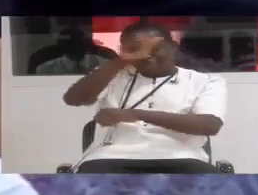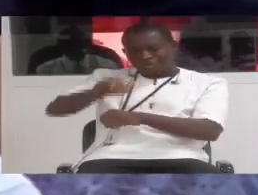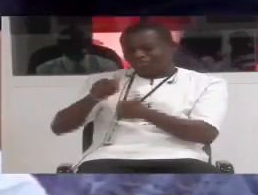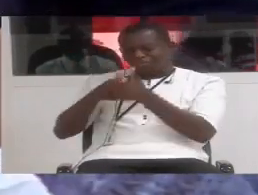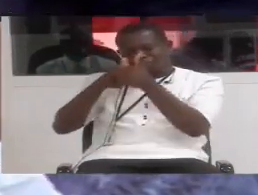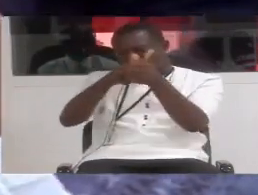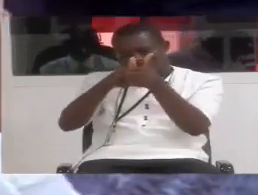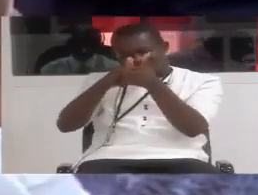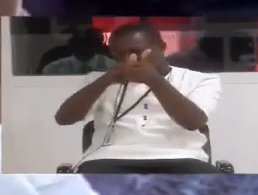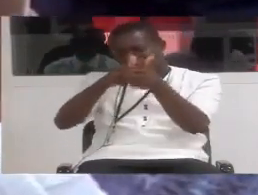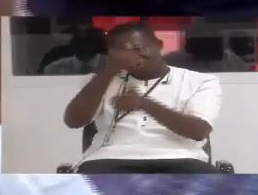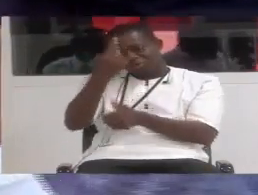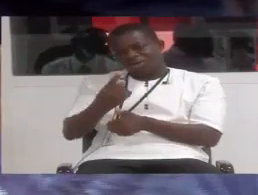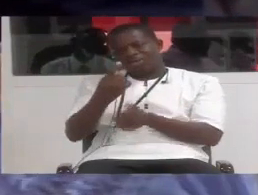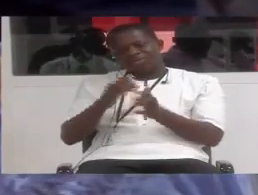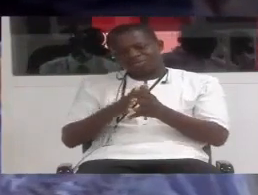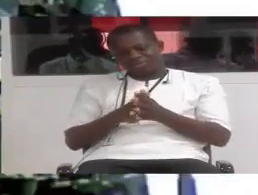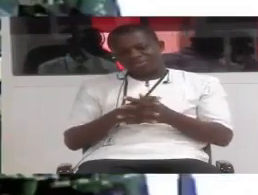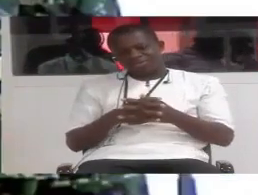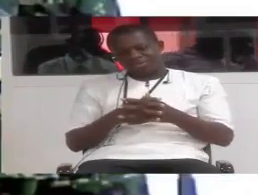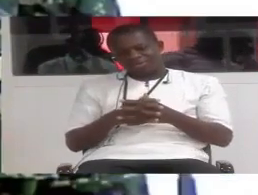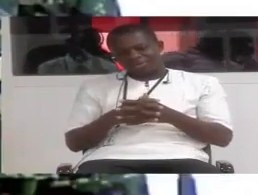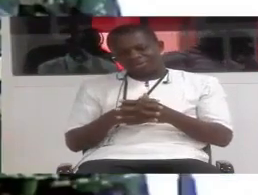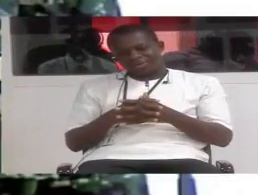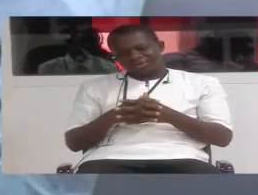did not know about that at that time.